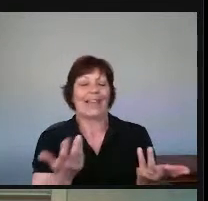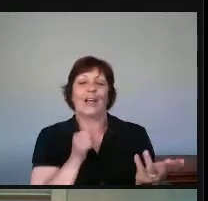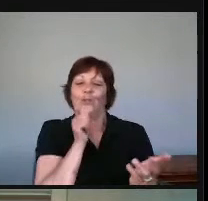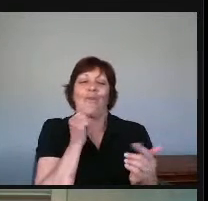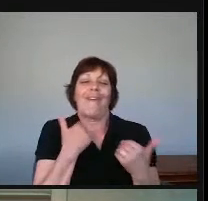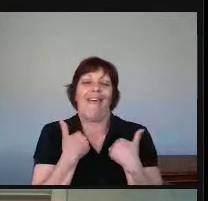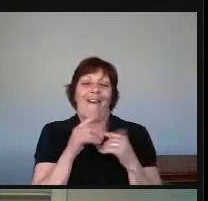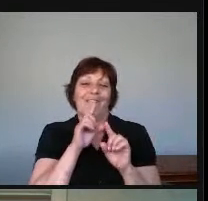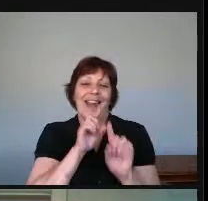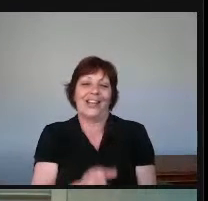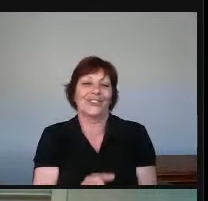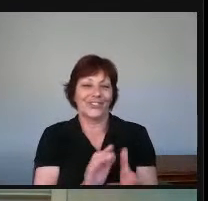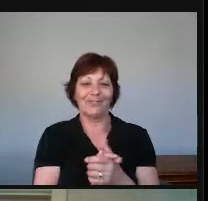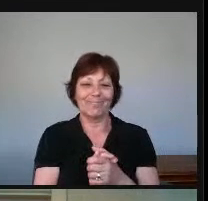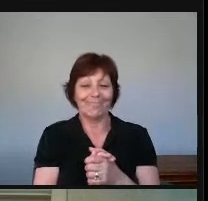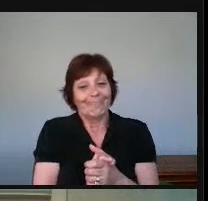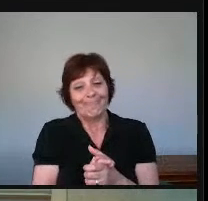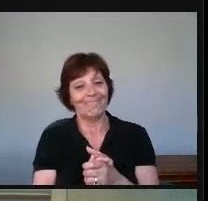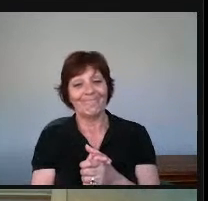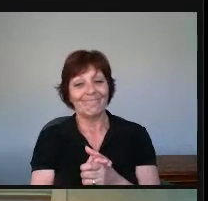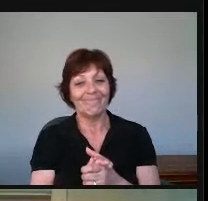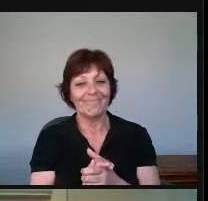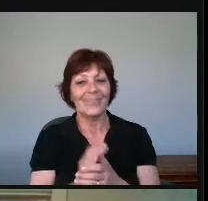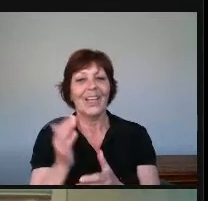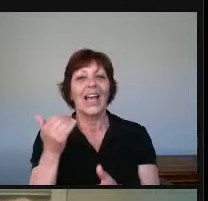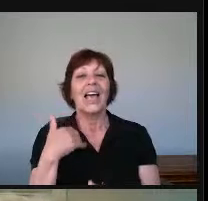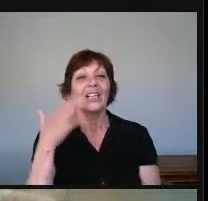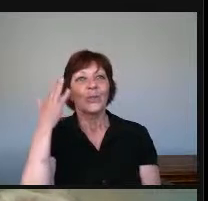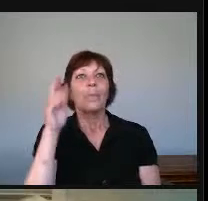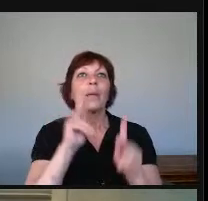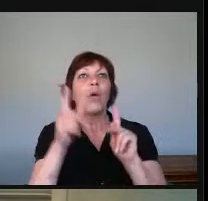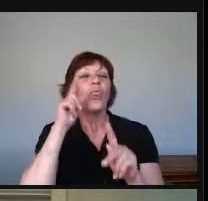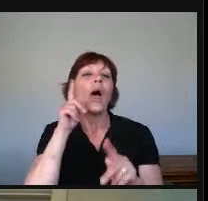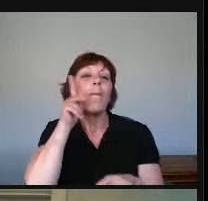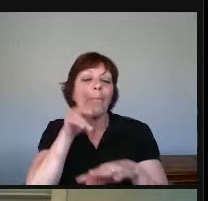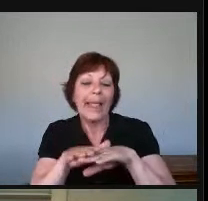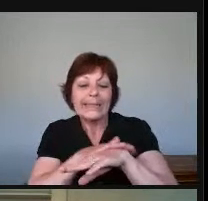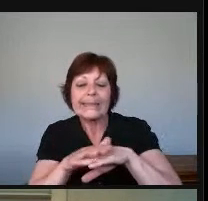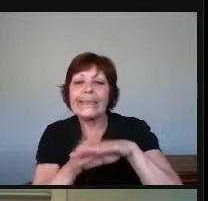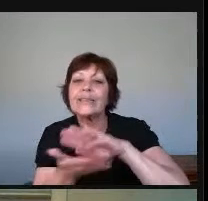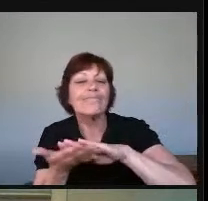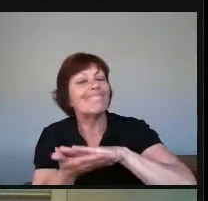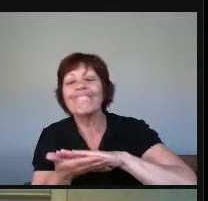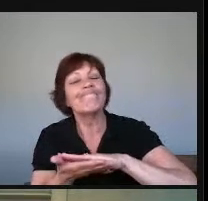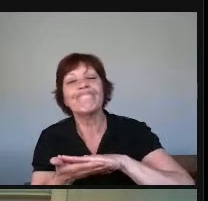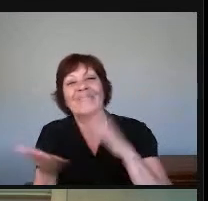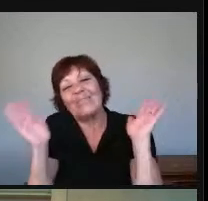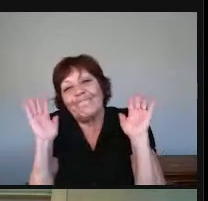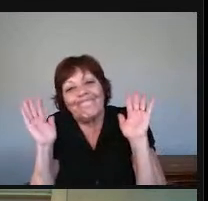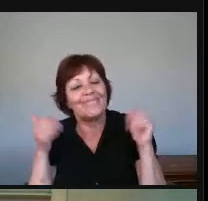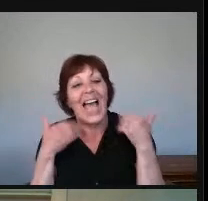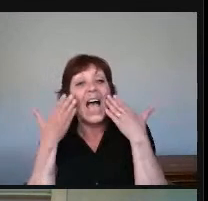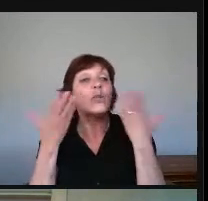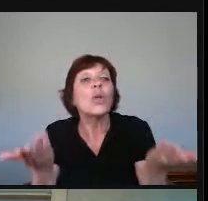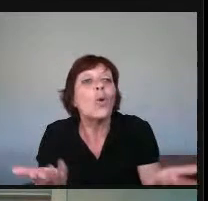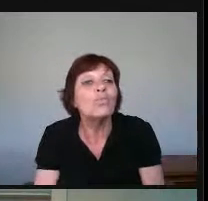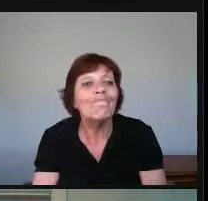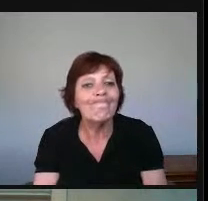the answer is. And I know that's why people may thought about laminating them. I don't